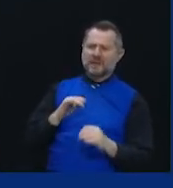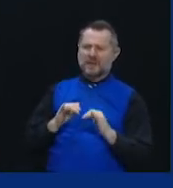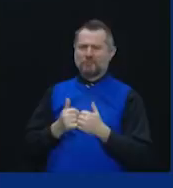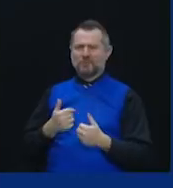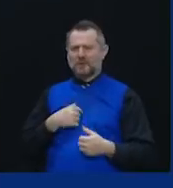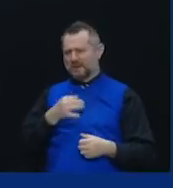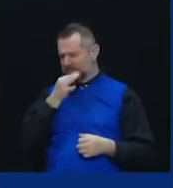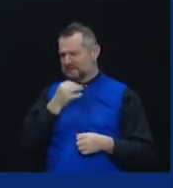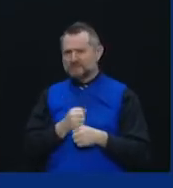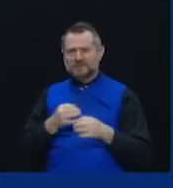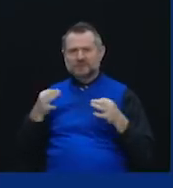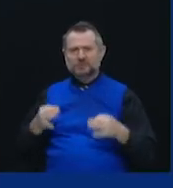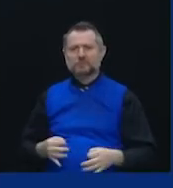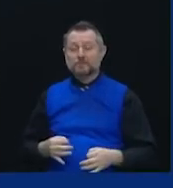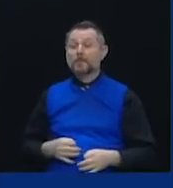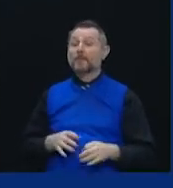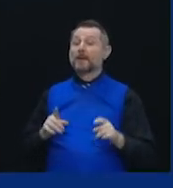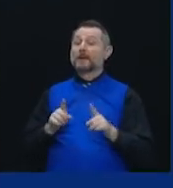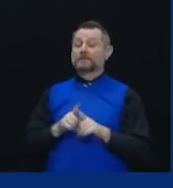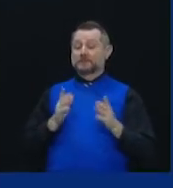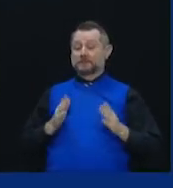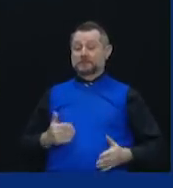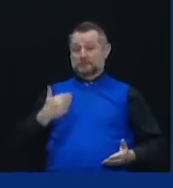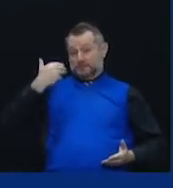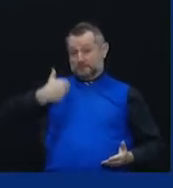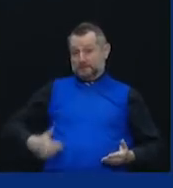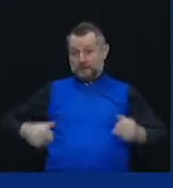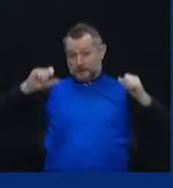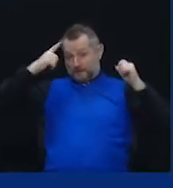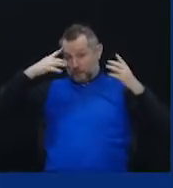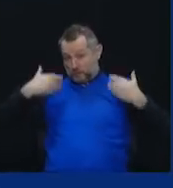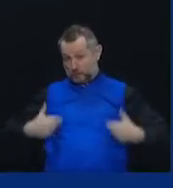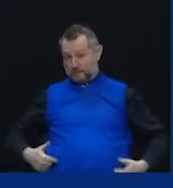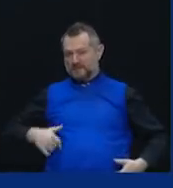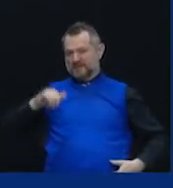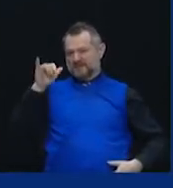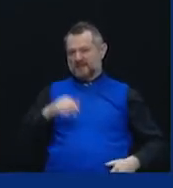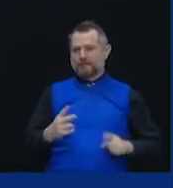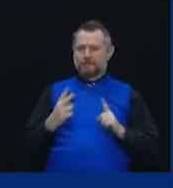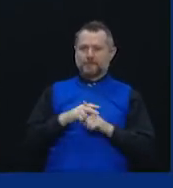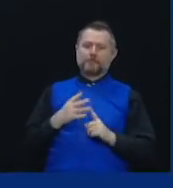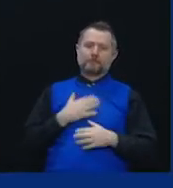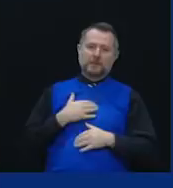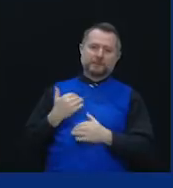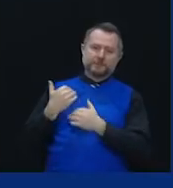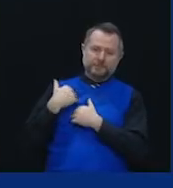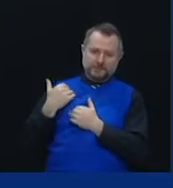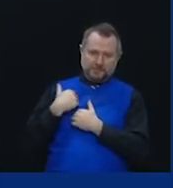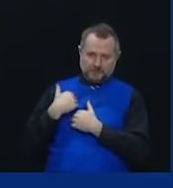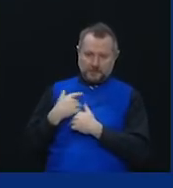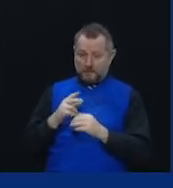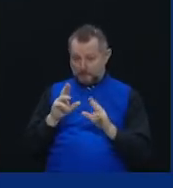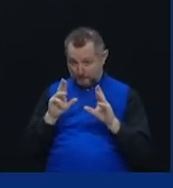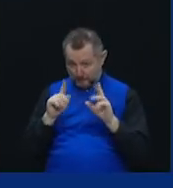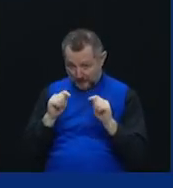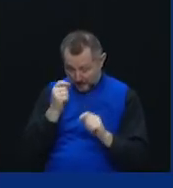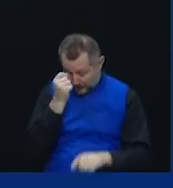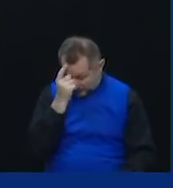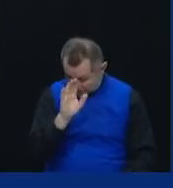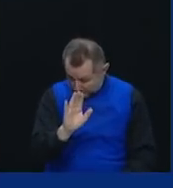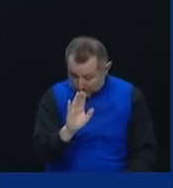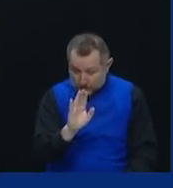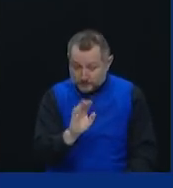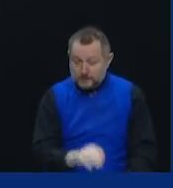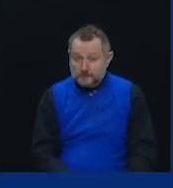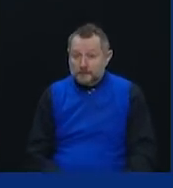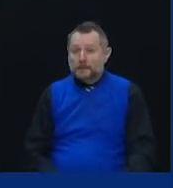As governor, that was my responsibility. But I can ask you